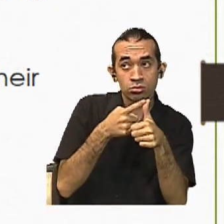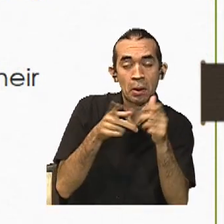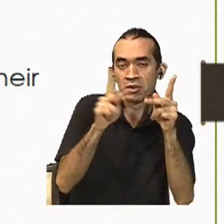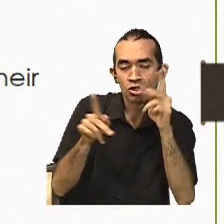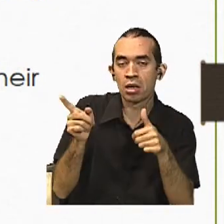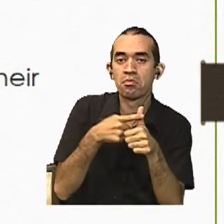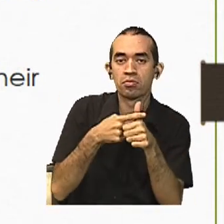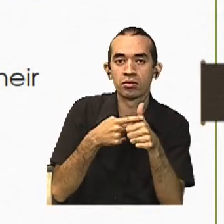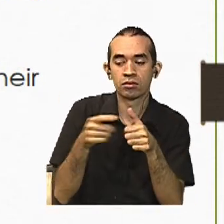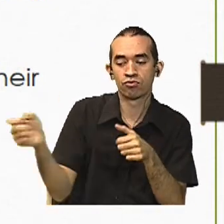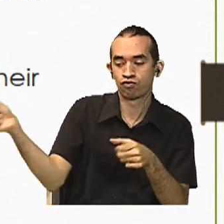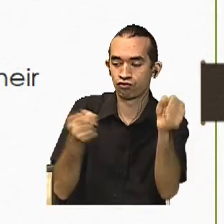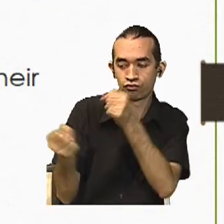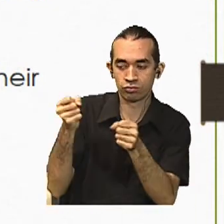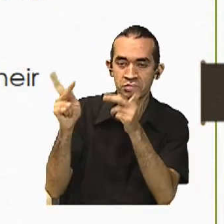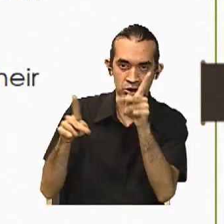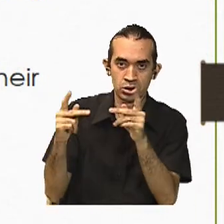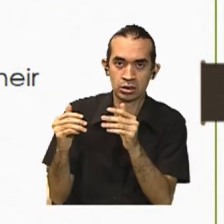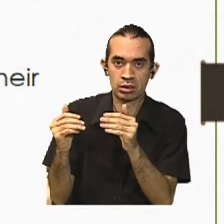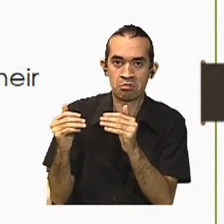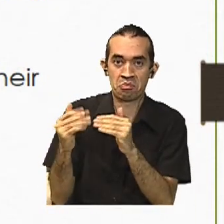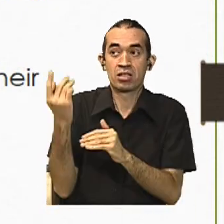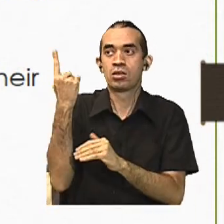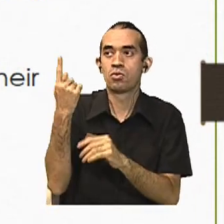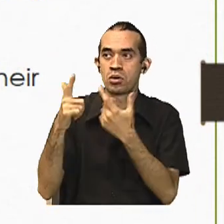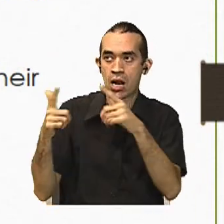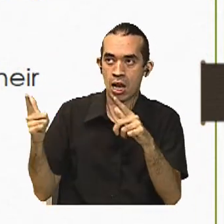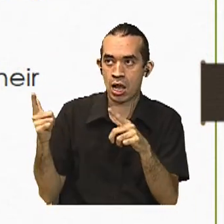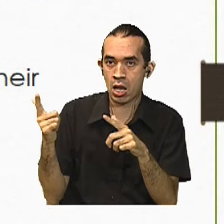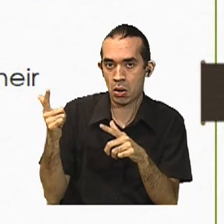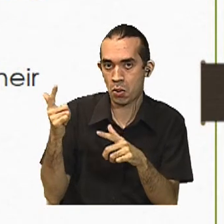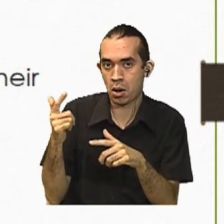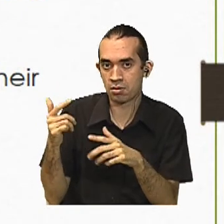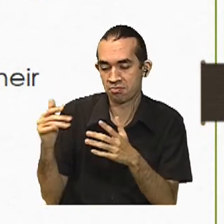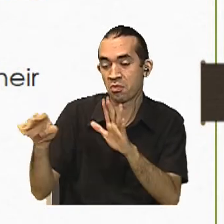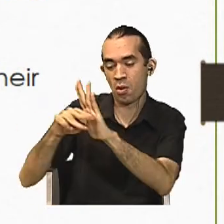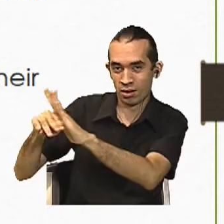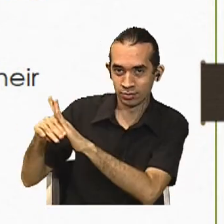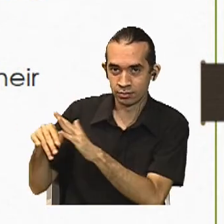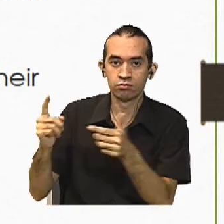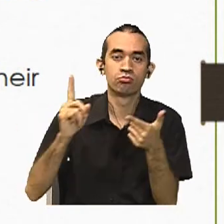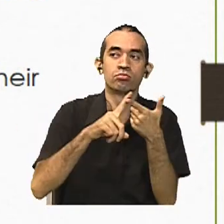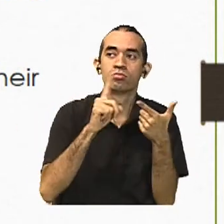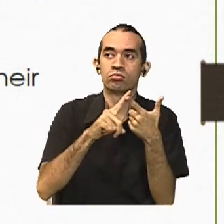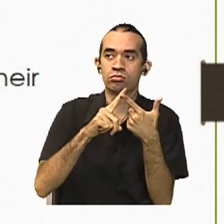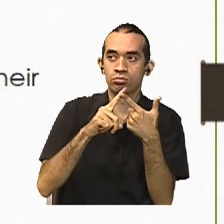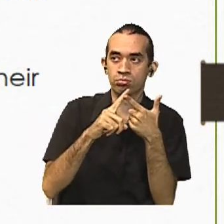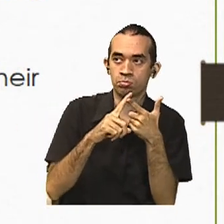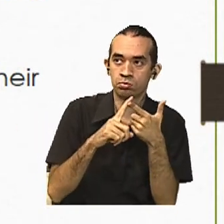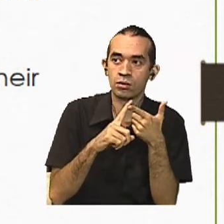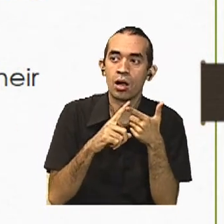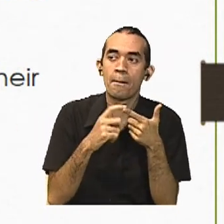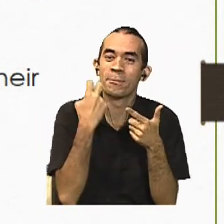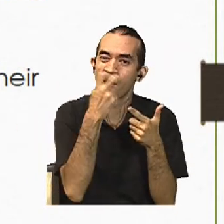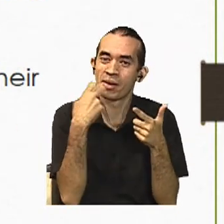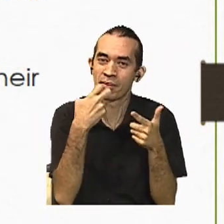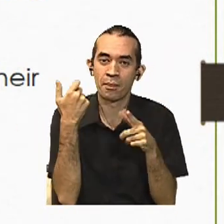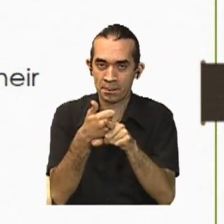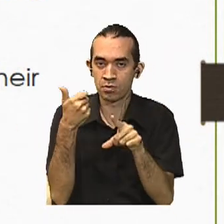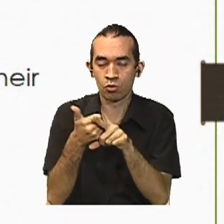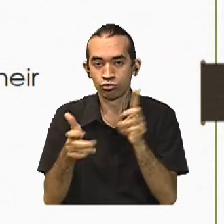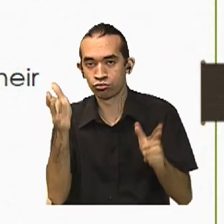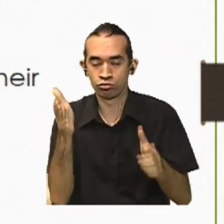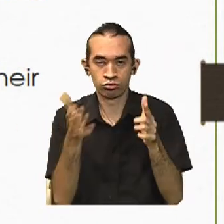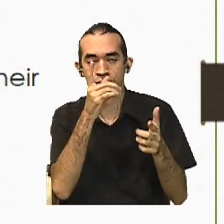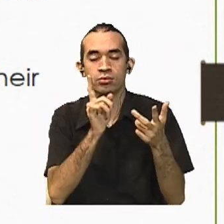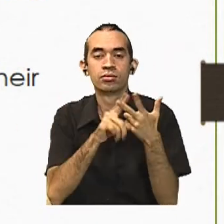than one language as model, had automatic movement of their lips, had different